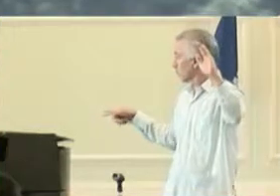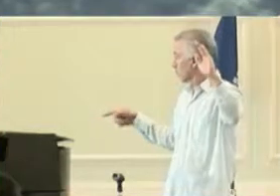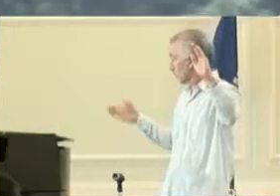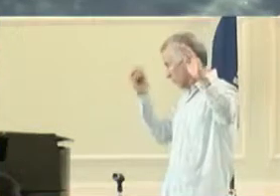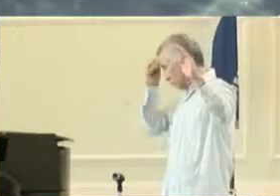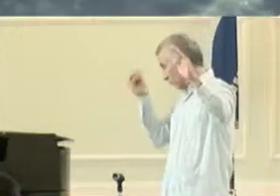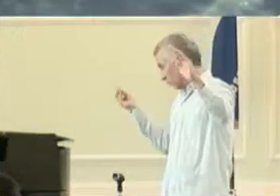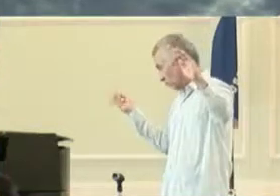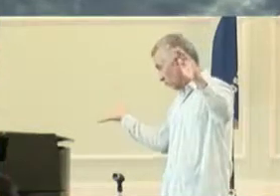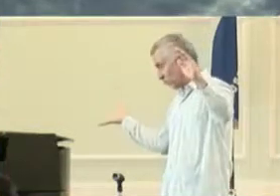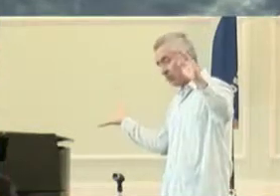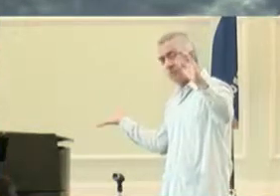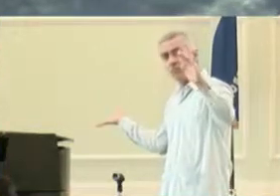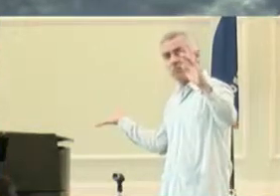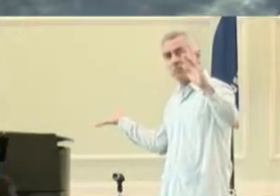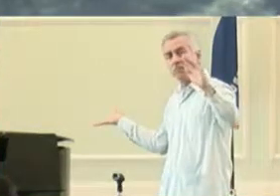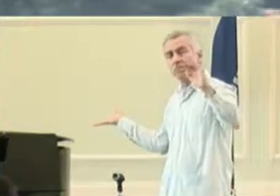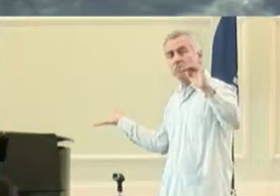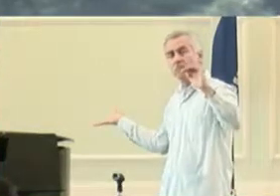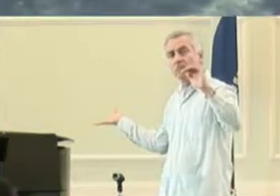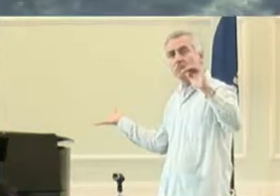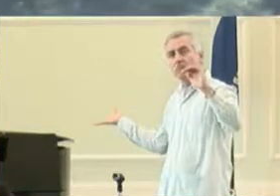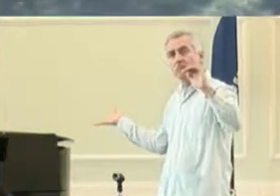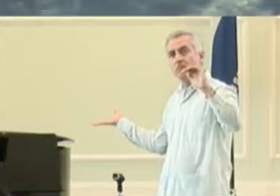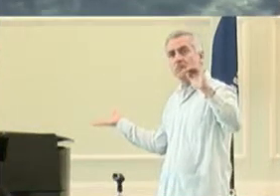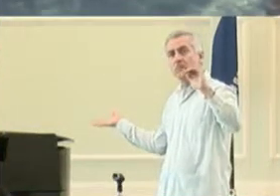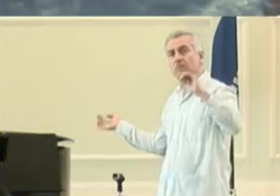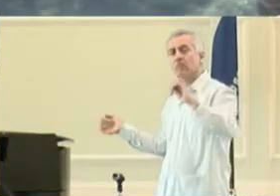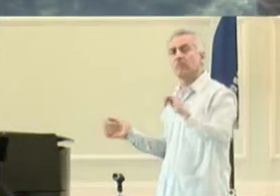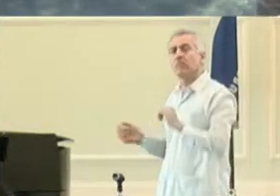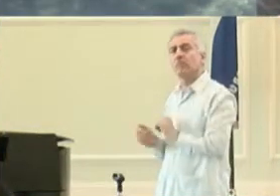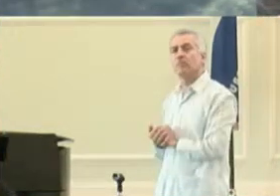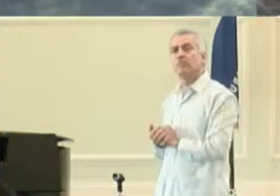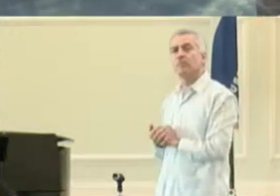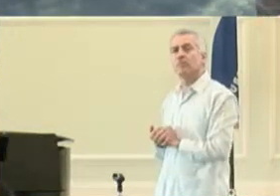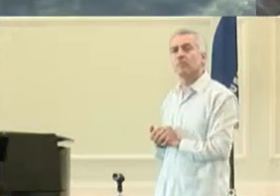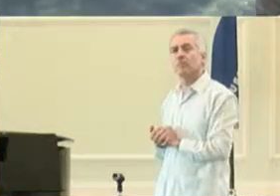children of Israel. Now the first thing I notice,